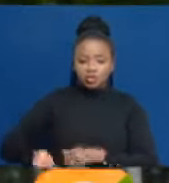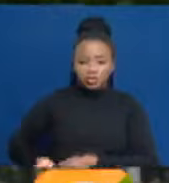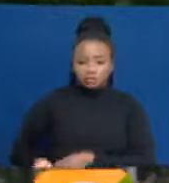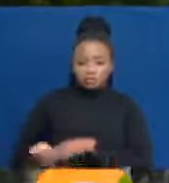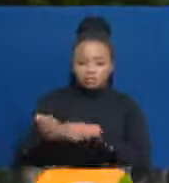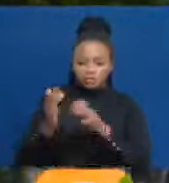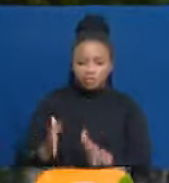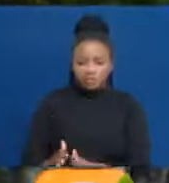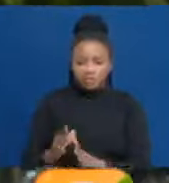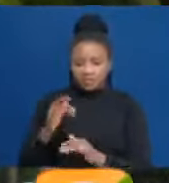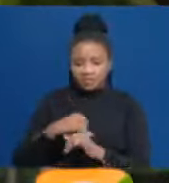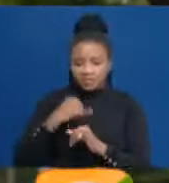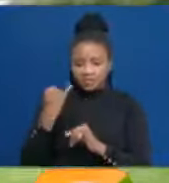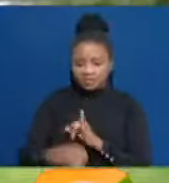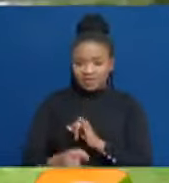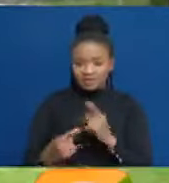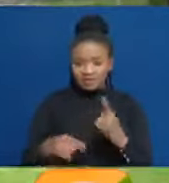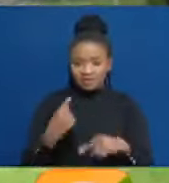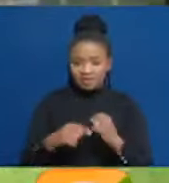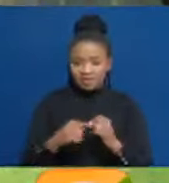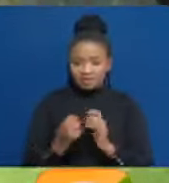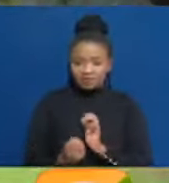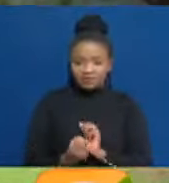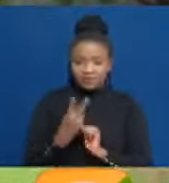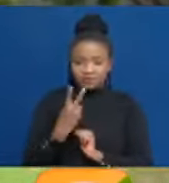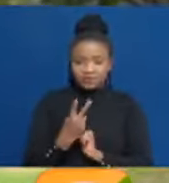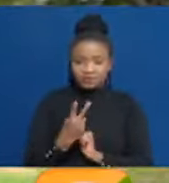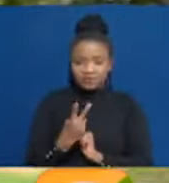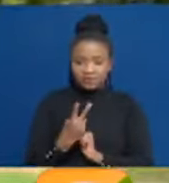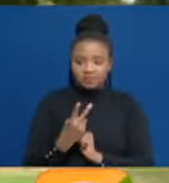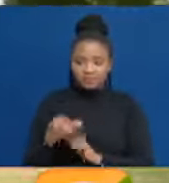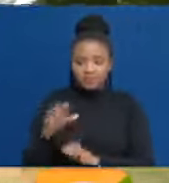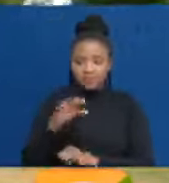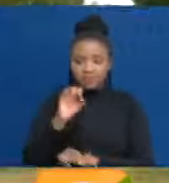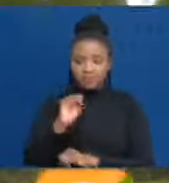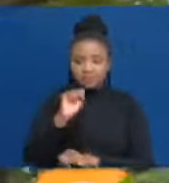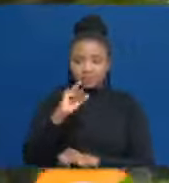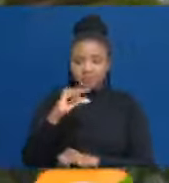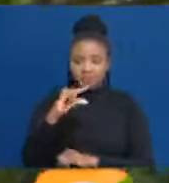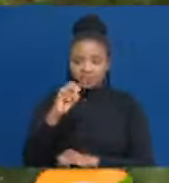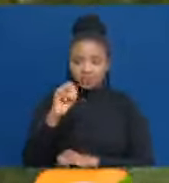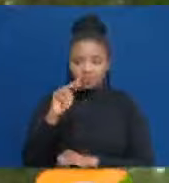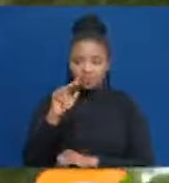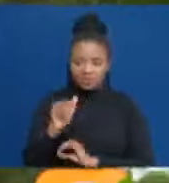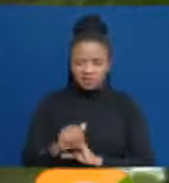for the tournament's final set for December at the Sigona Golf Club.